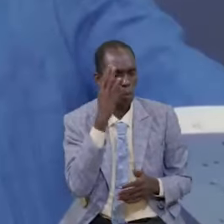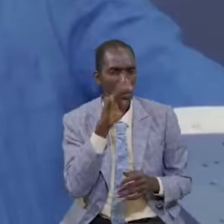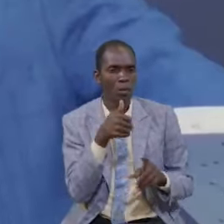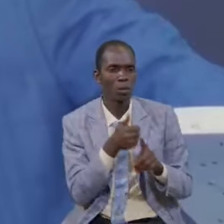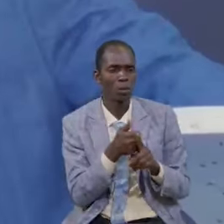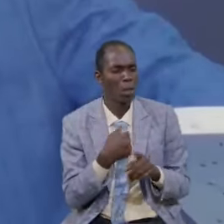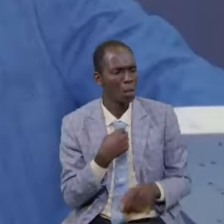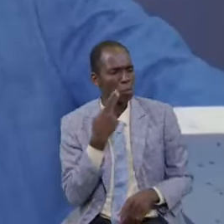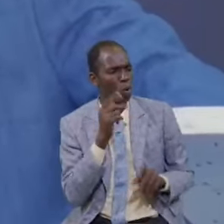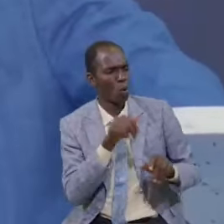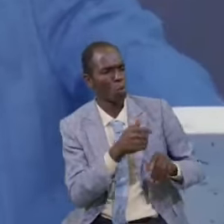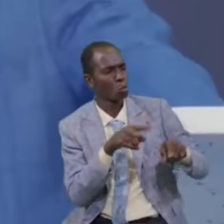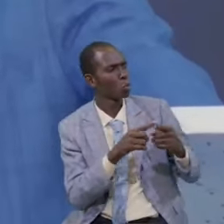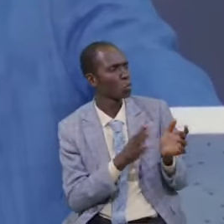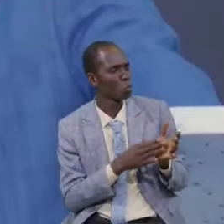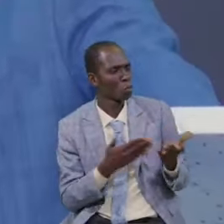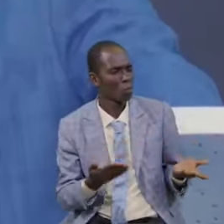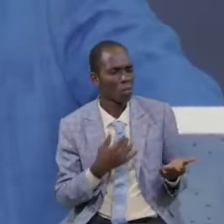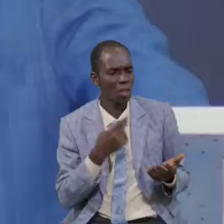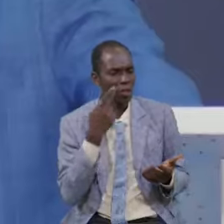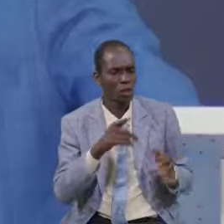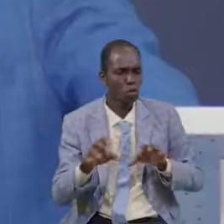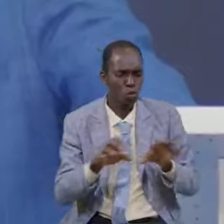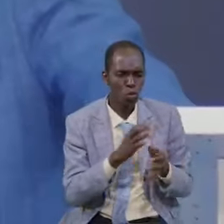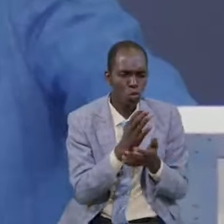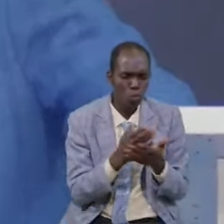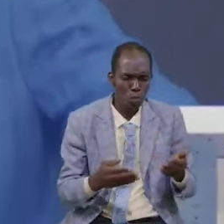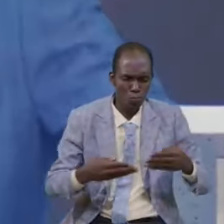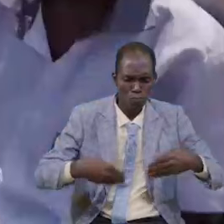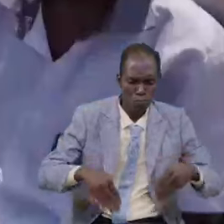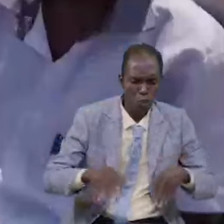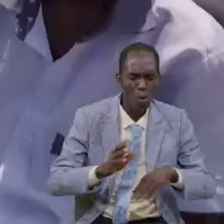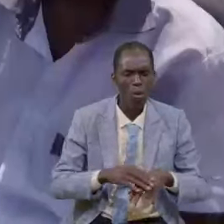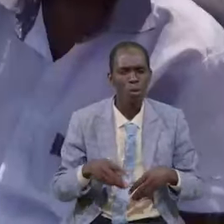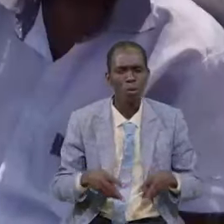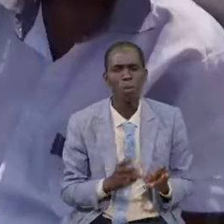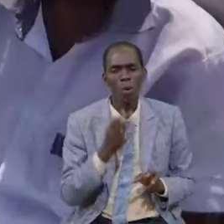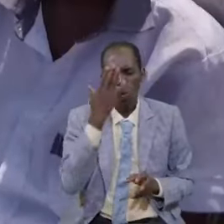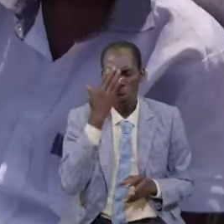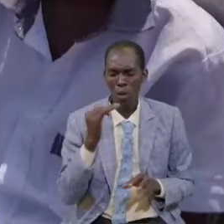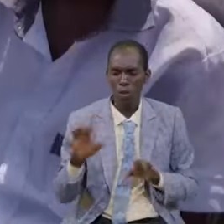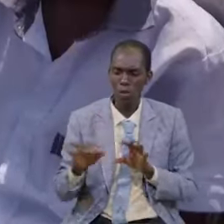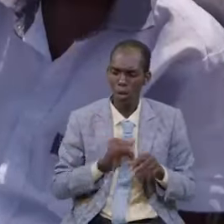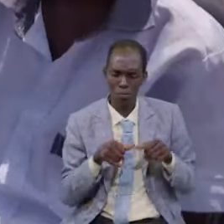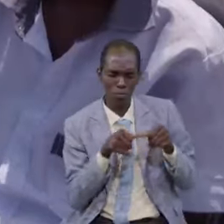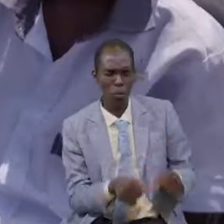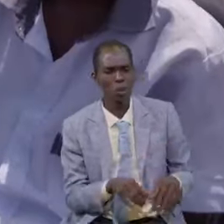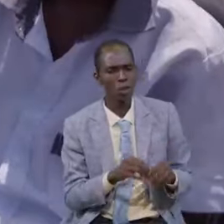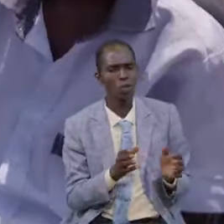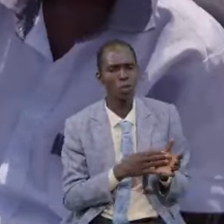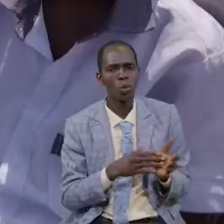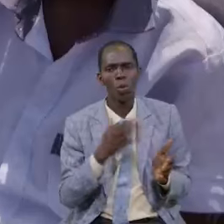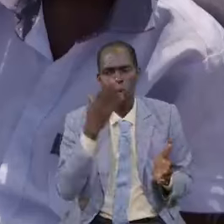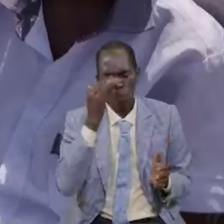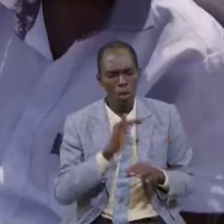petty trading on the side of the road. Why do I remain in school? Why don't I join those people who are doing the petty